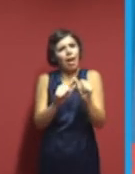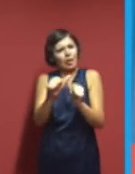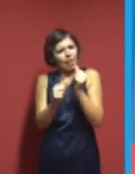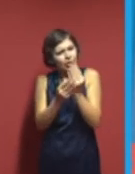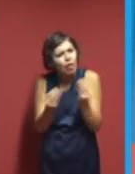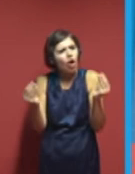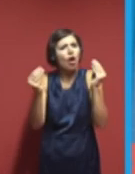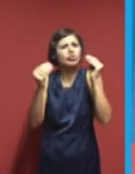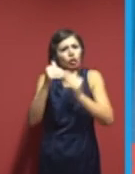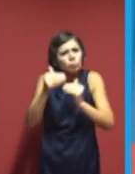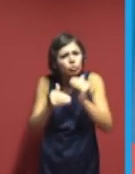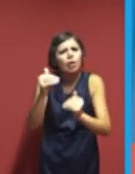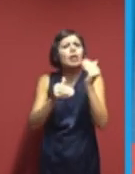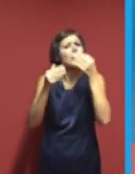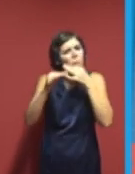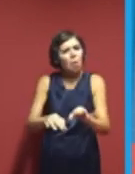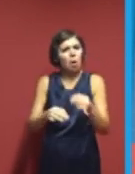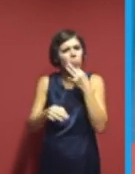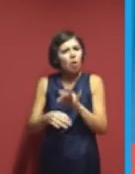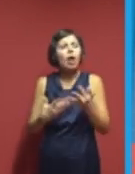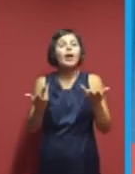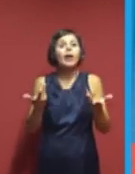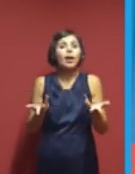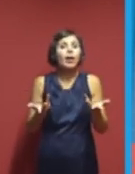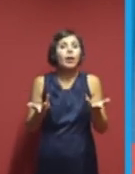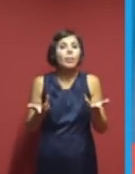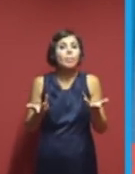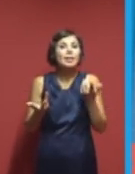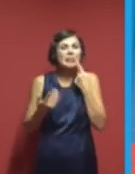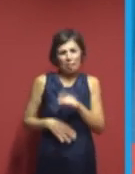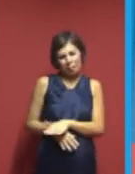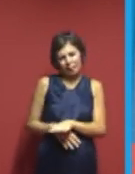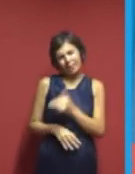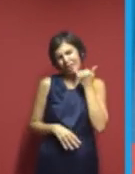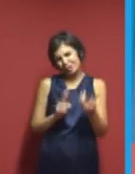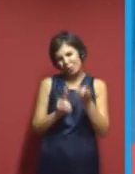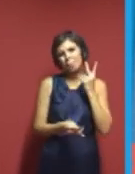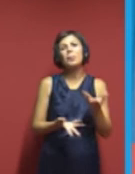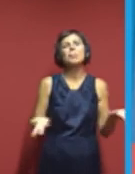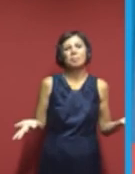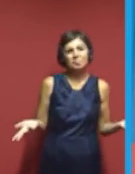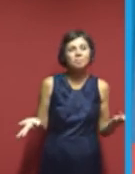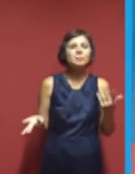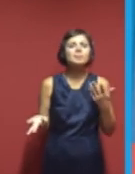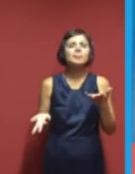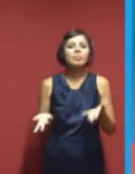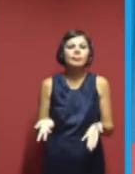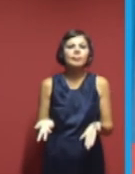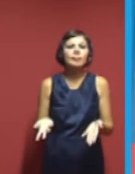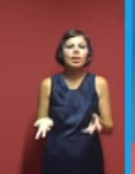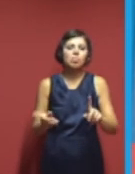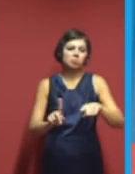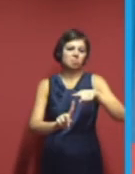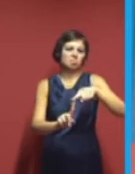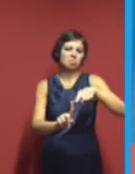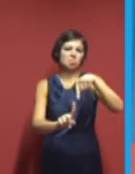our next steps are we're planning to open up a retail store above the makerspace so we can have new income streams, longer opening hours, and so